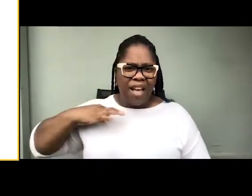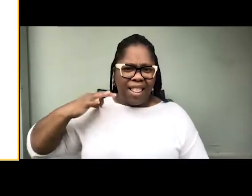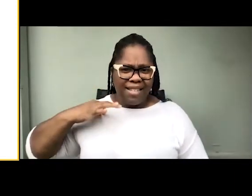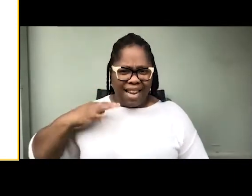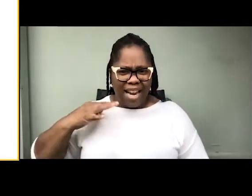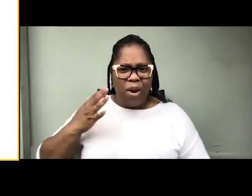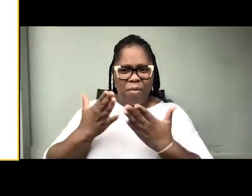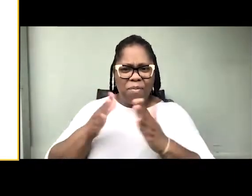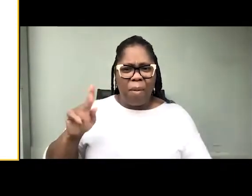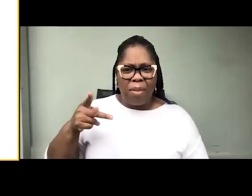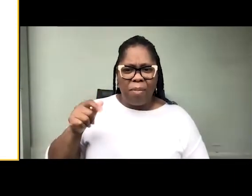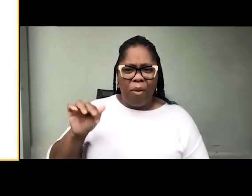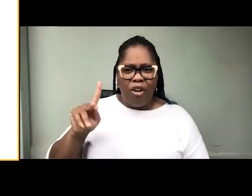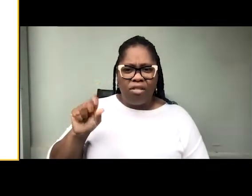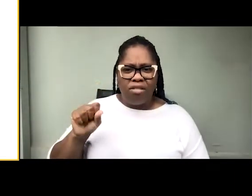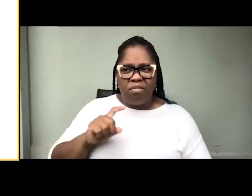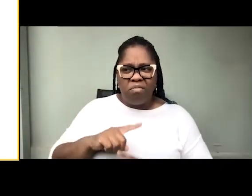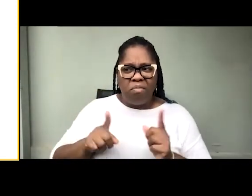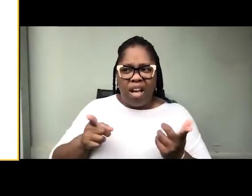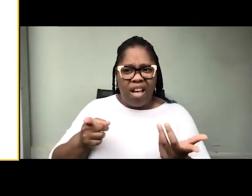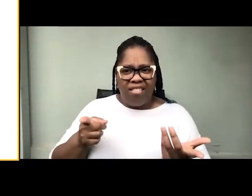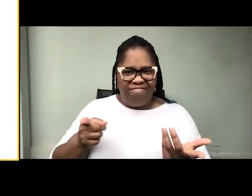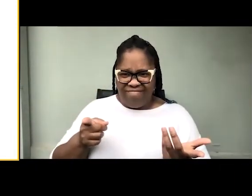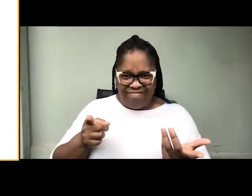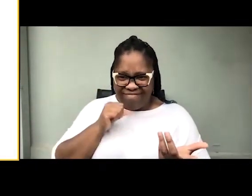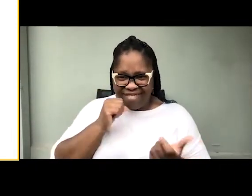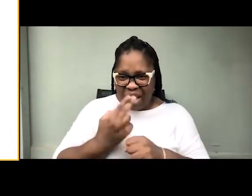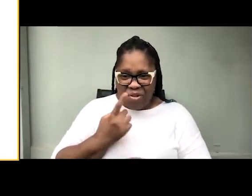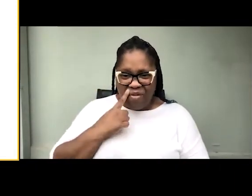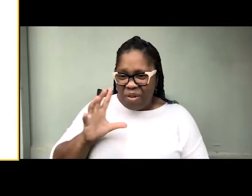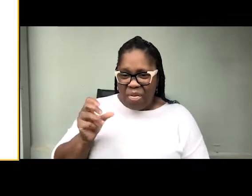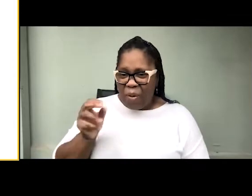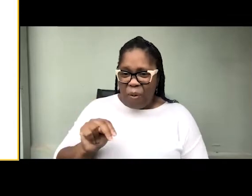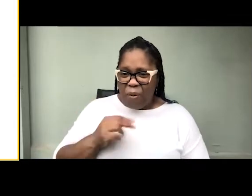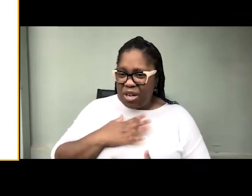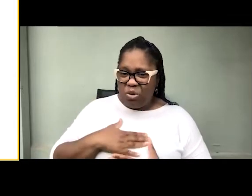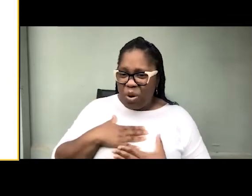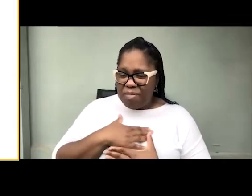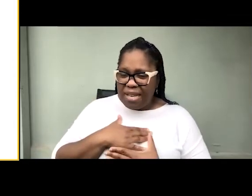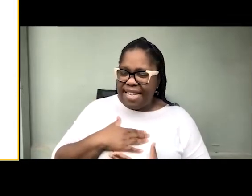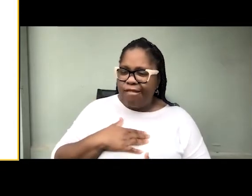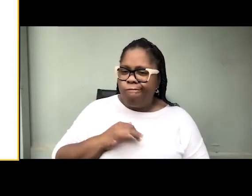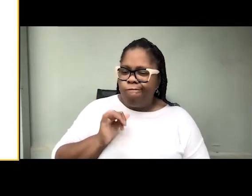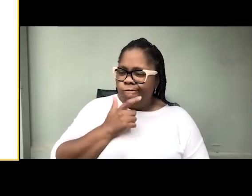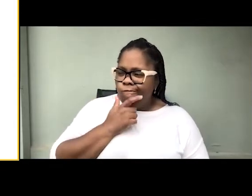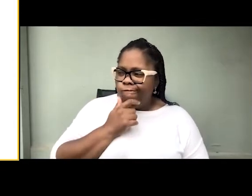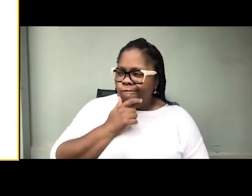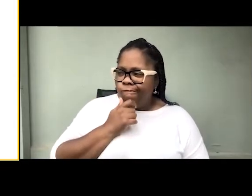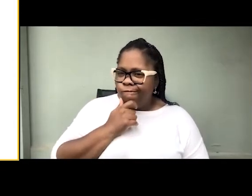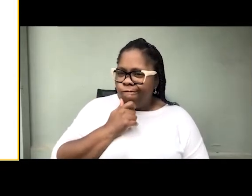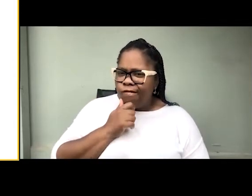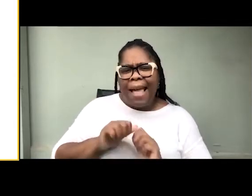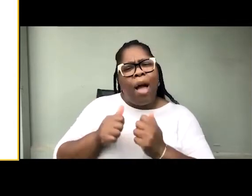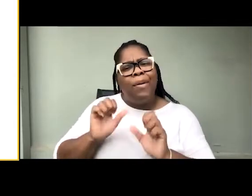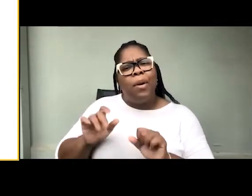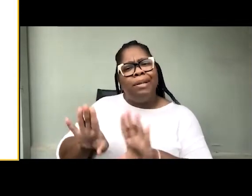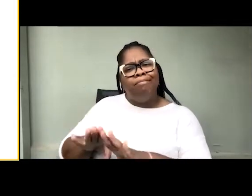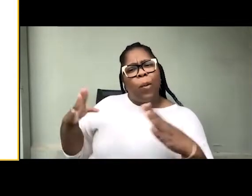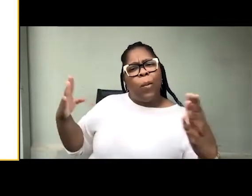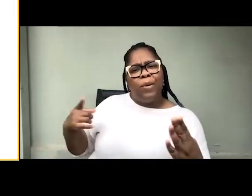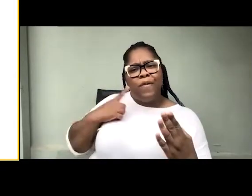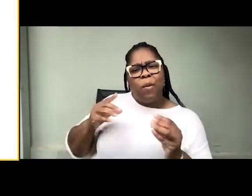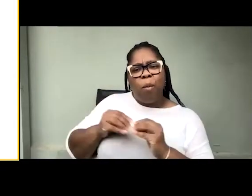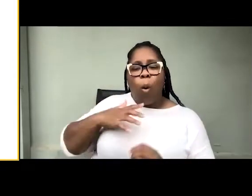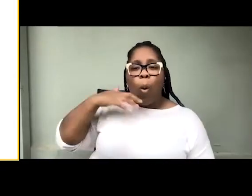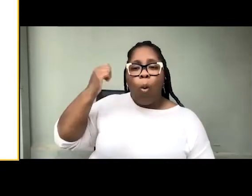they actually barely use them for their own enjoyment. So want to find out how we can get spaces that are more accepting and open to older adults so